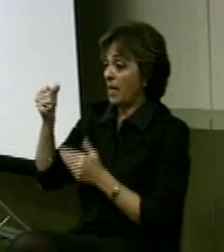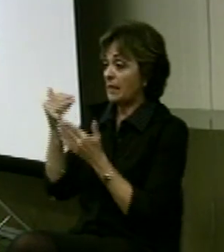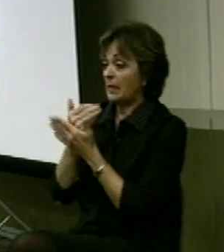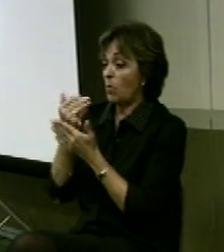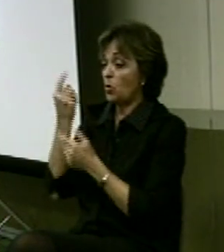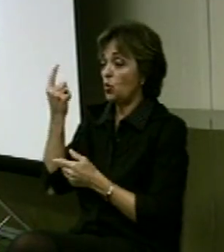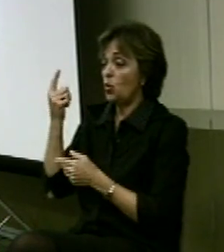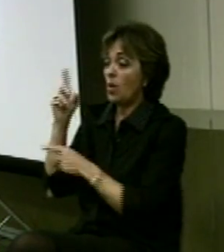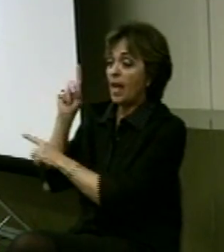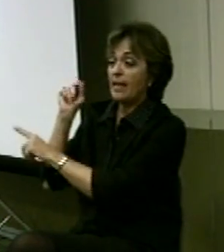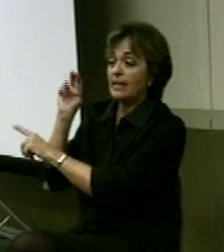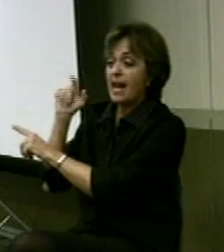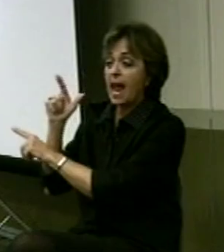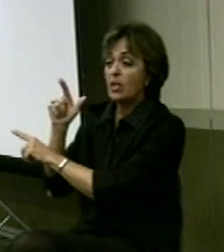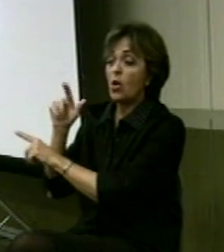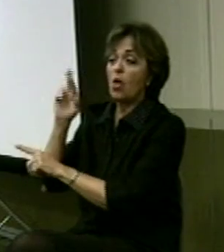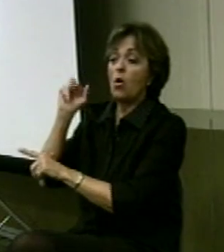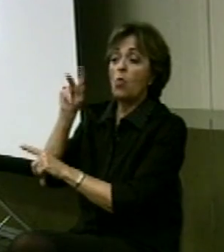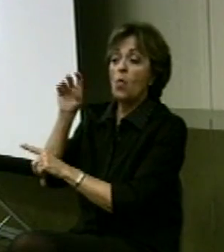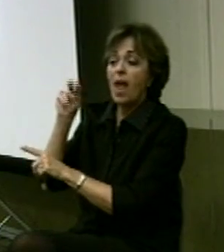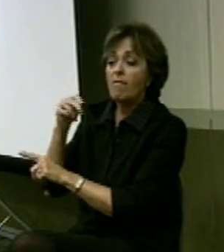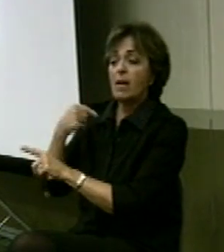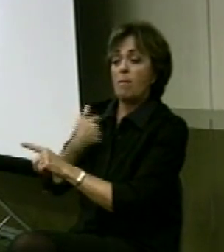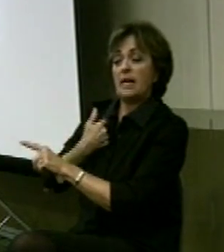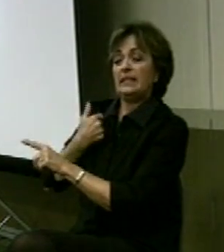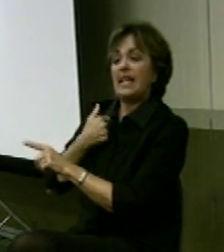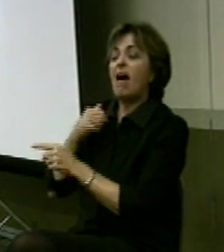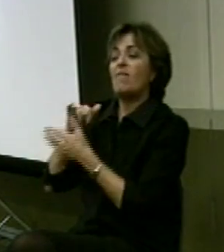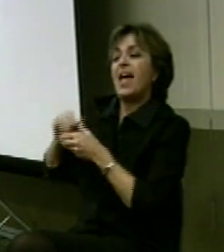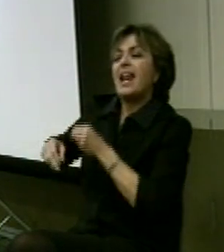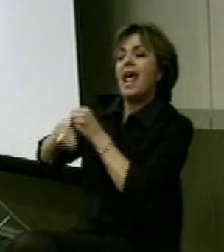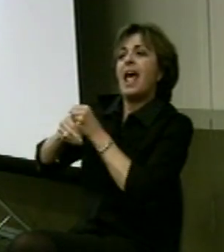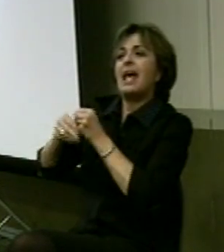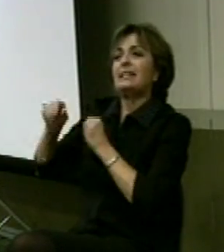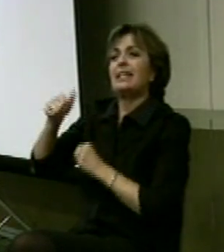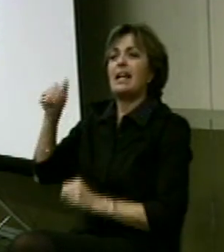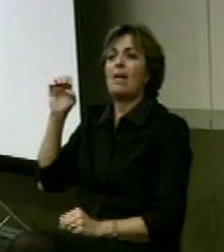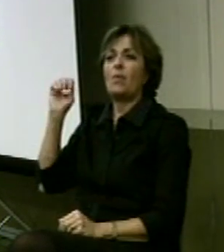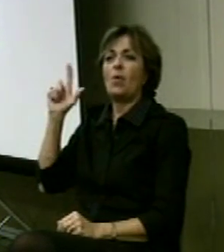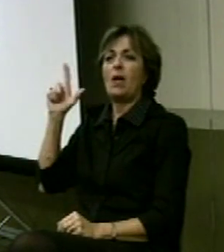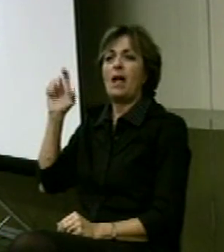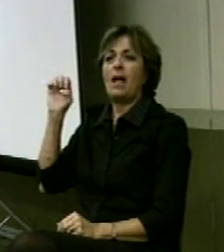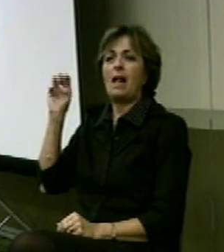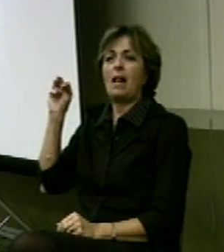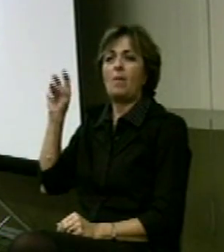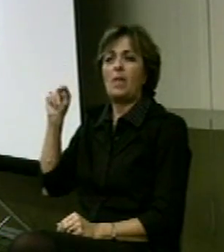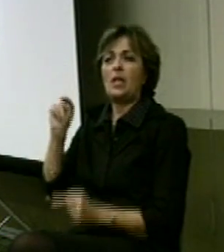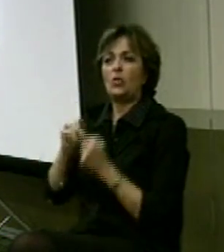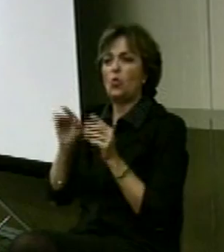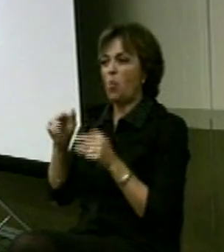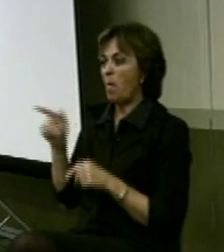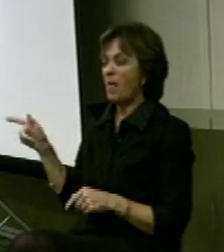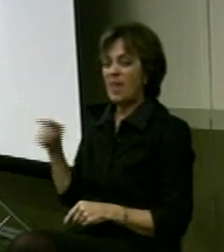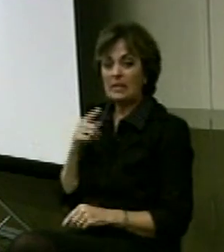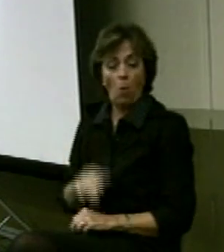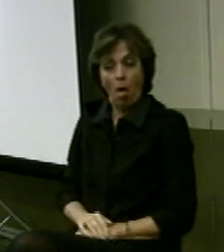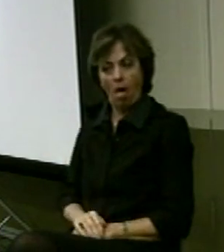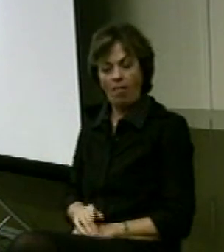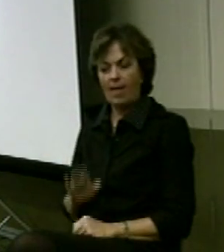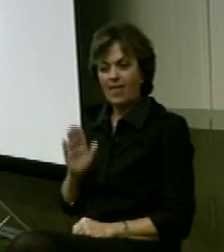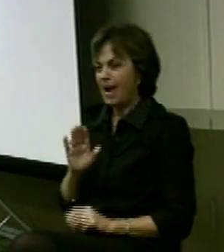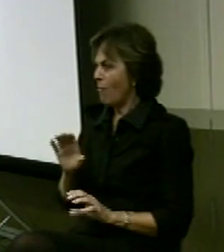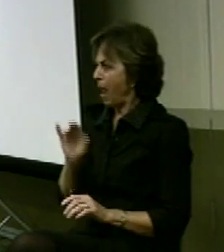somebody new into the room like Daniel or Raven or Sherry or I, that adds another element to the room, and so they say, well, they never act like